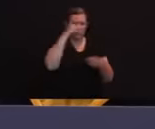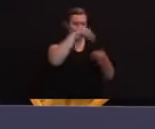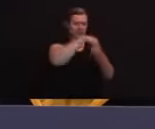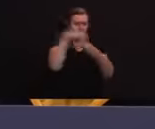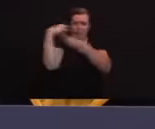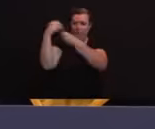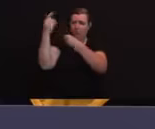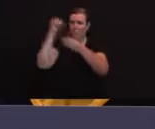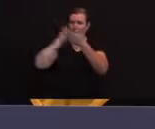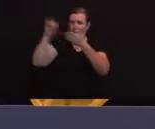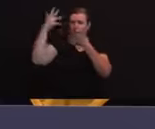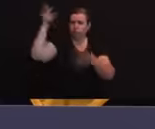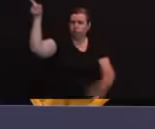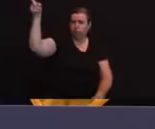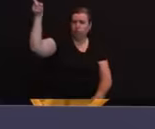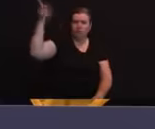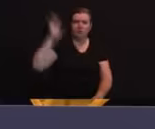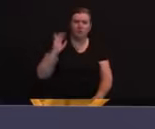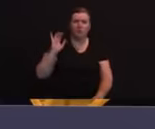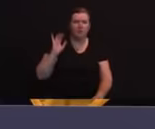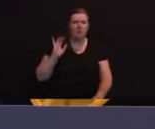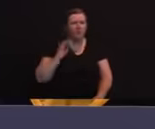missed the clinic where the 53...